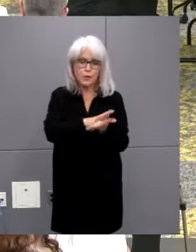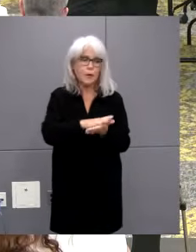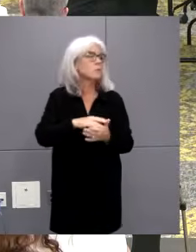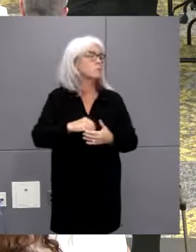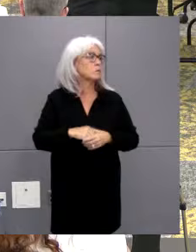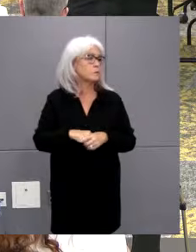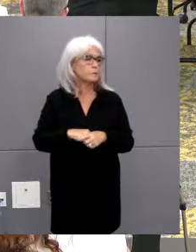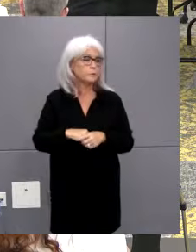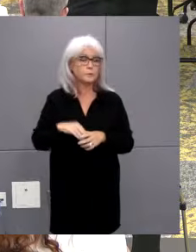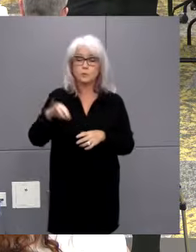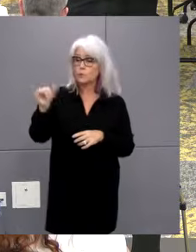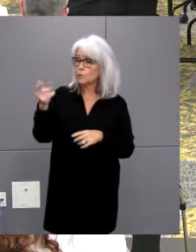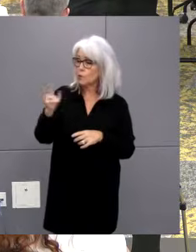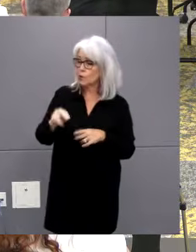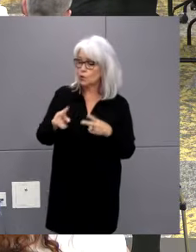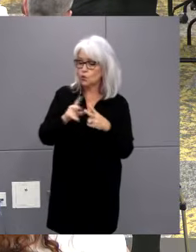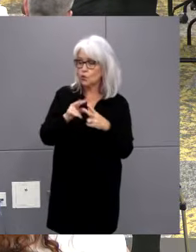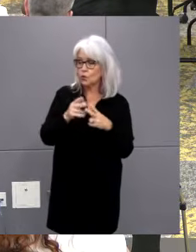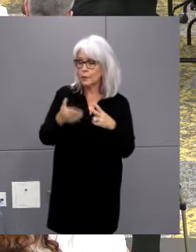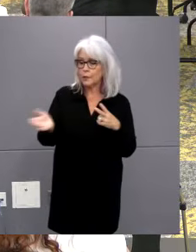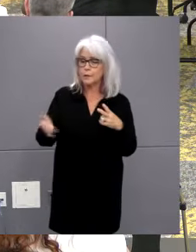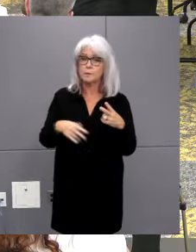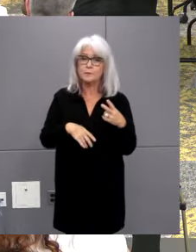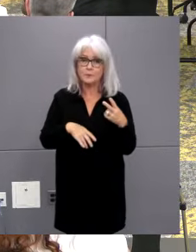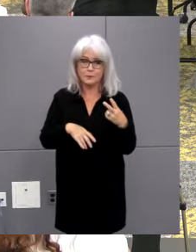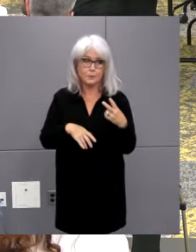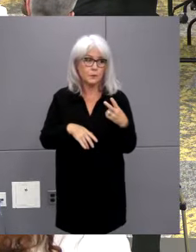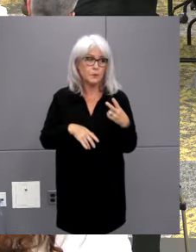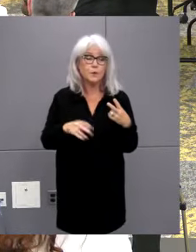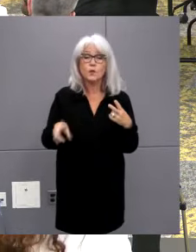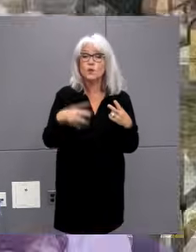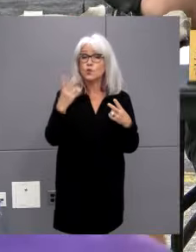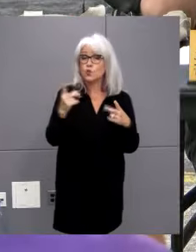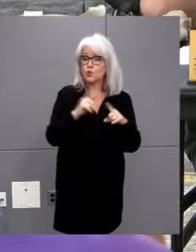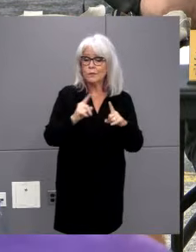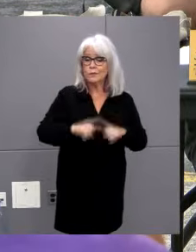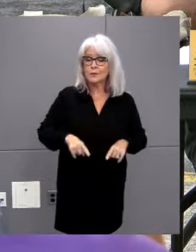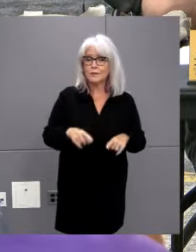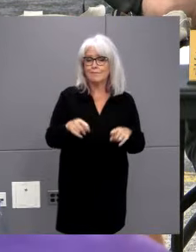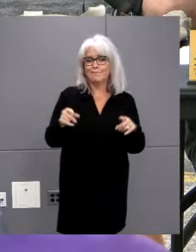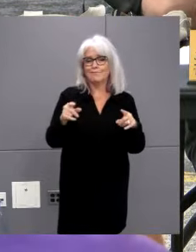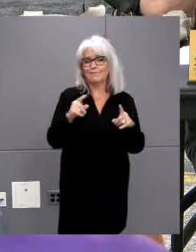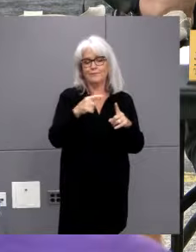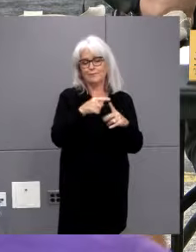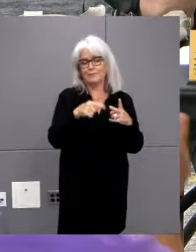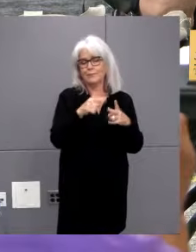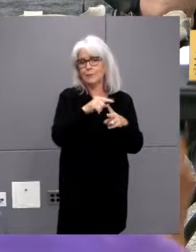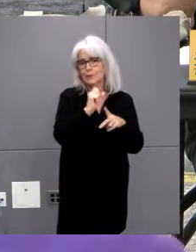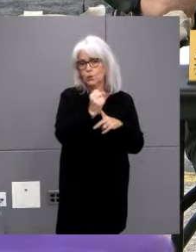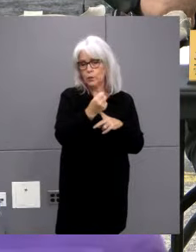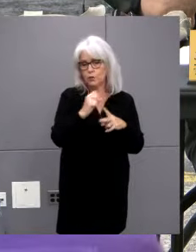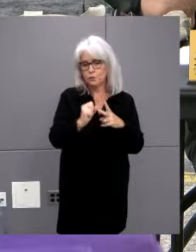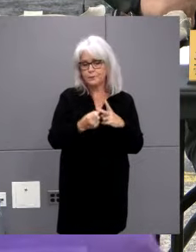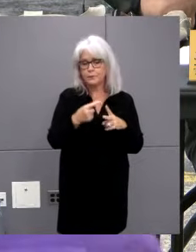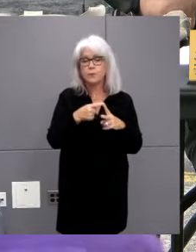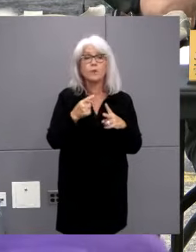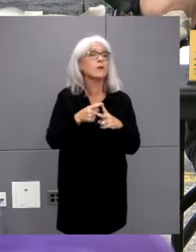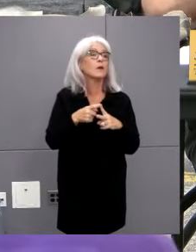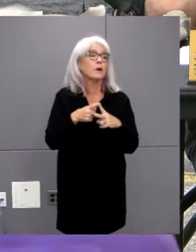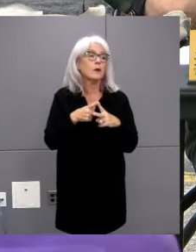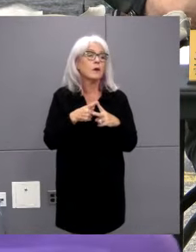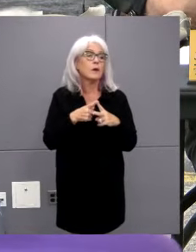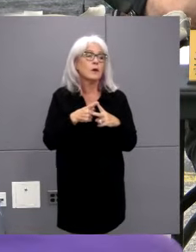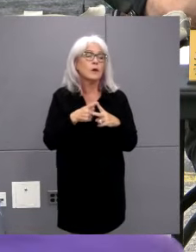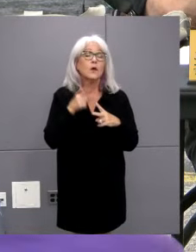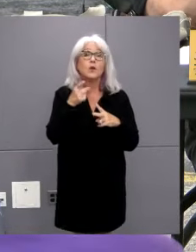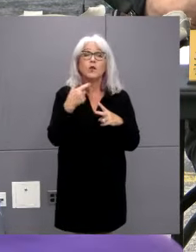John? 2 points. You've got 2 scenarios that we're looking at here. One is in which you